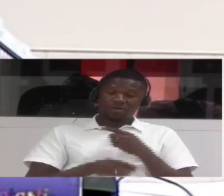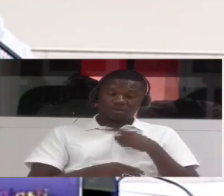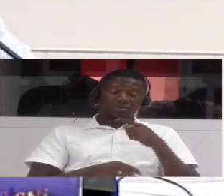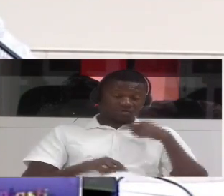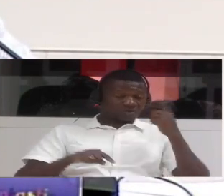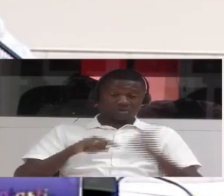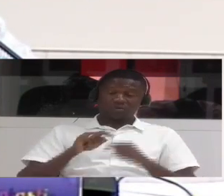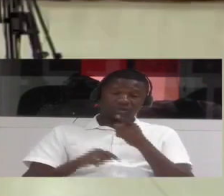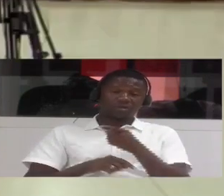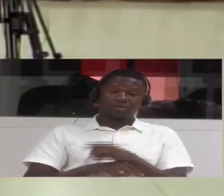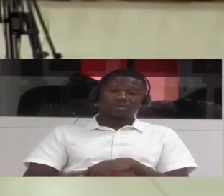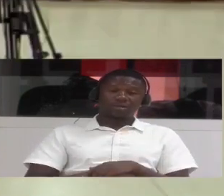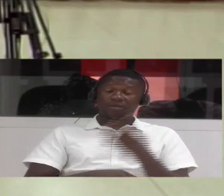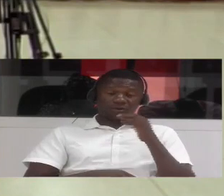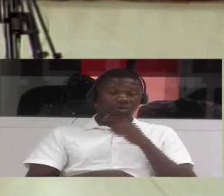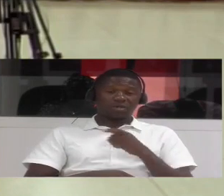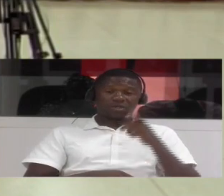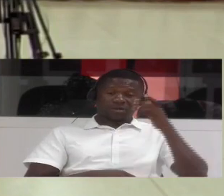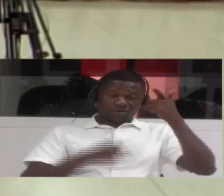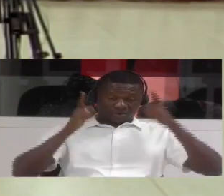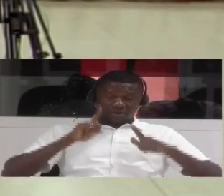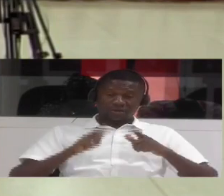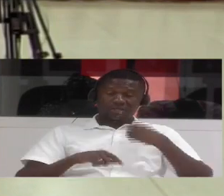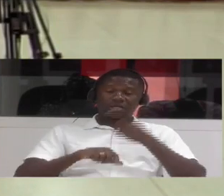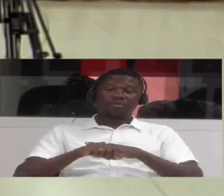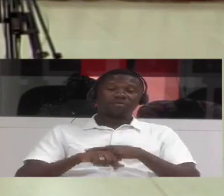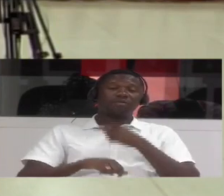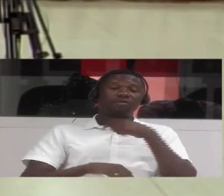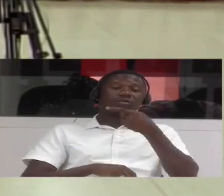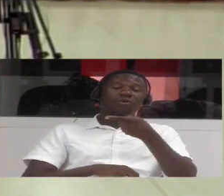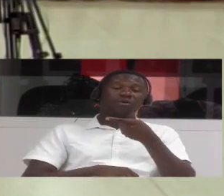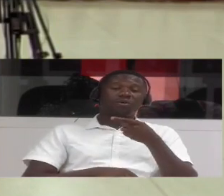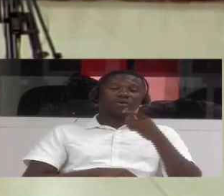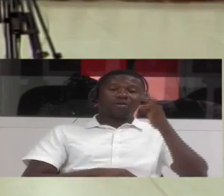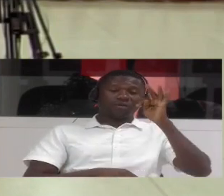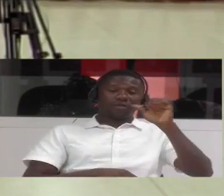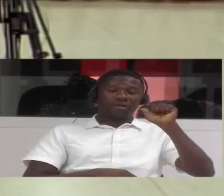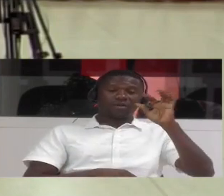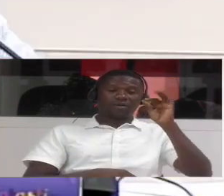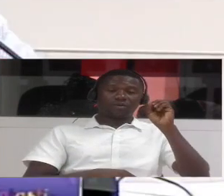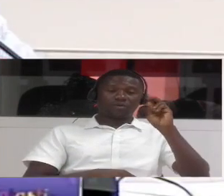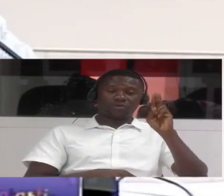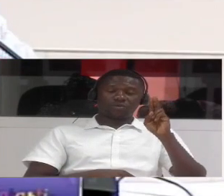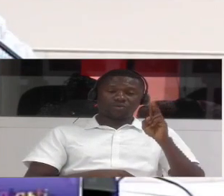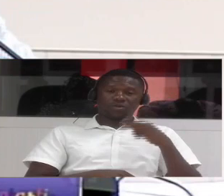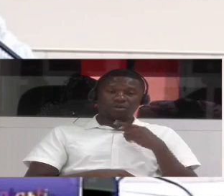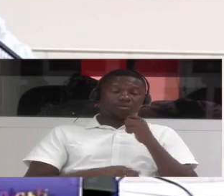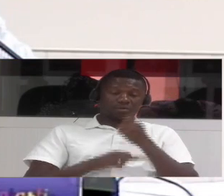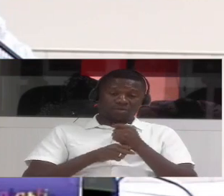you. Even though the lawyer at the time for Fatou Diaw made a case that,